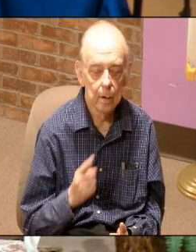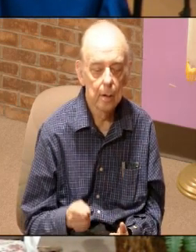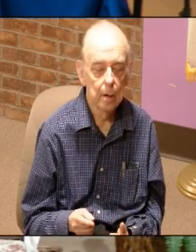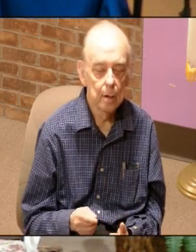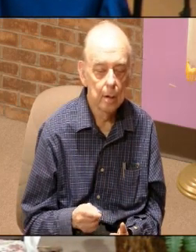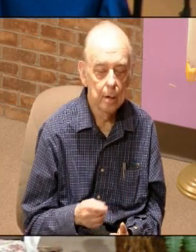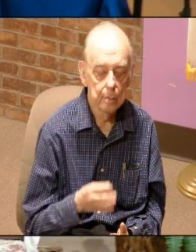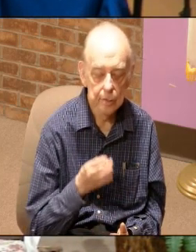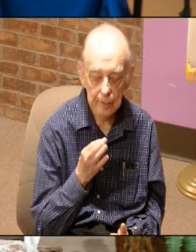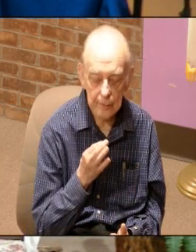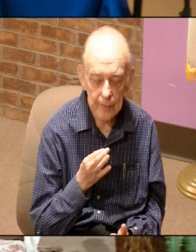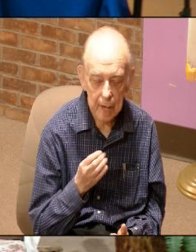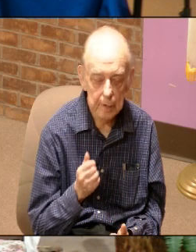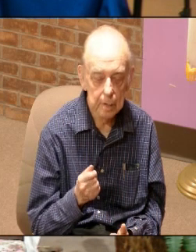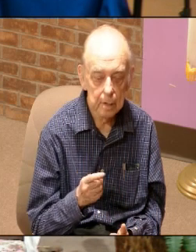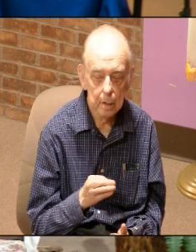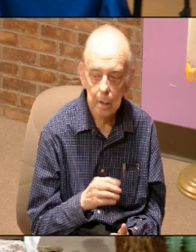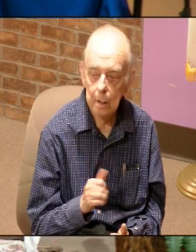famine in the land